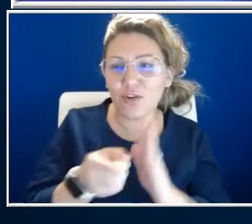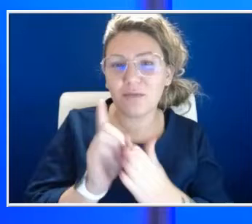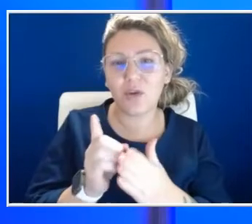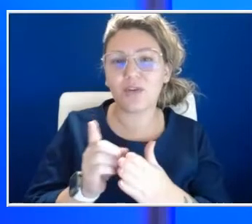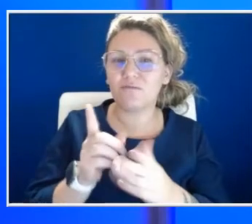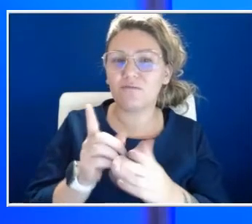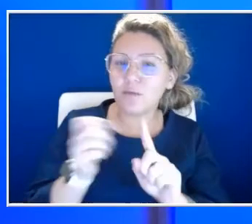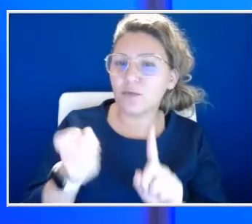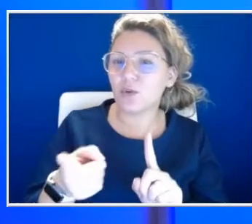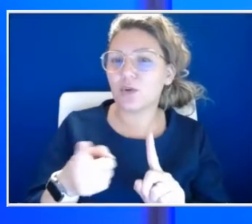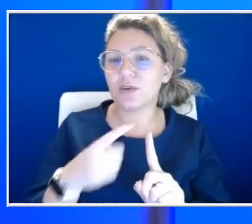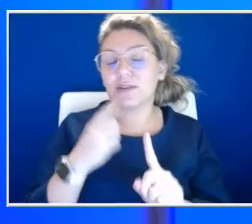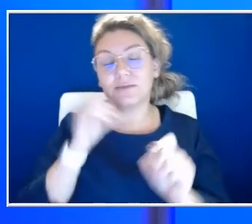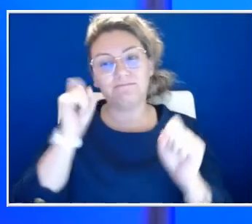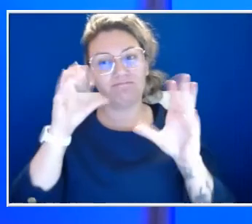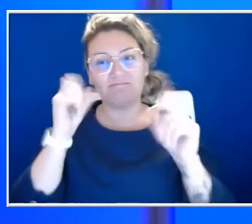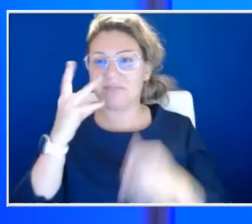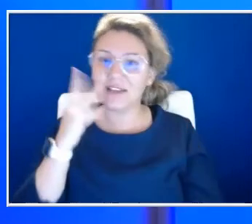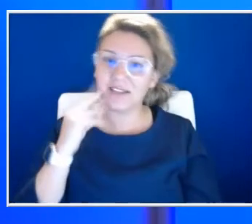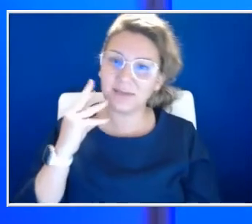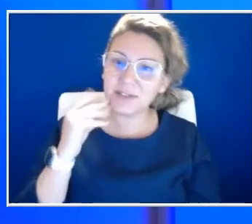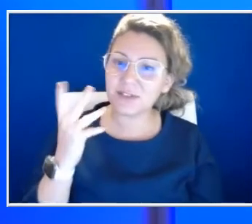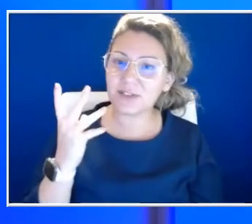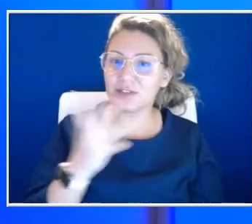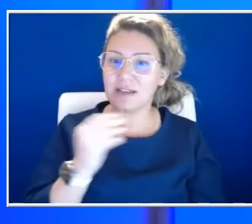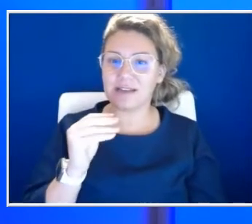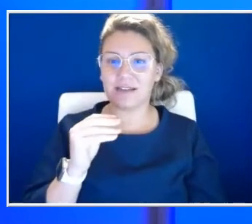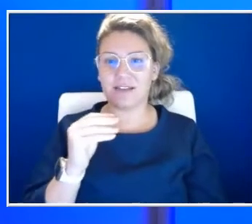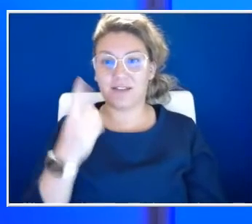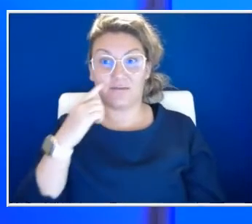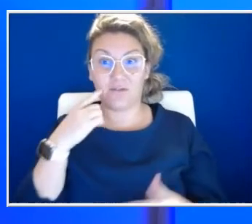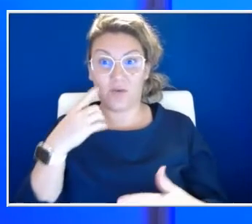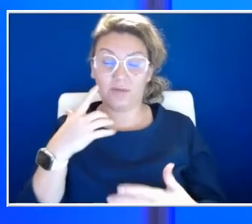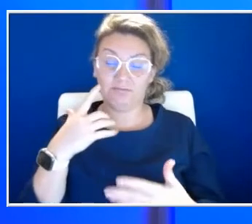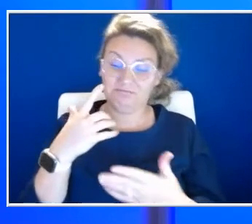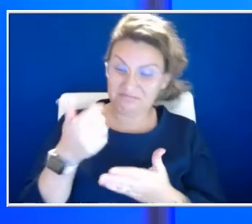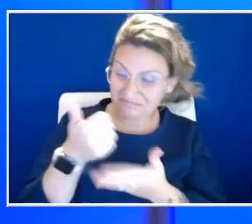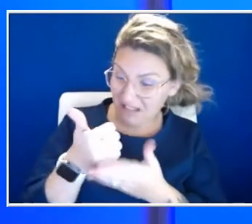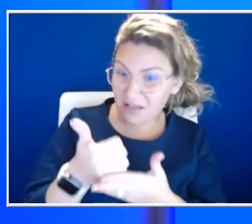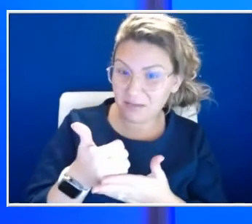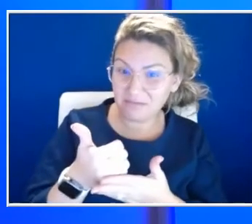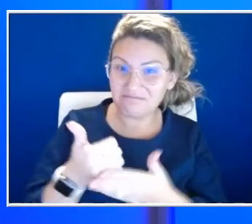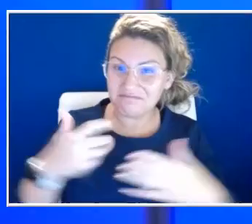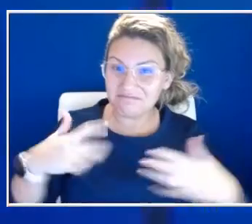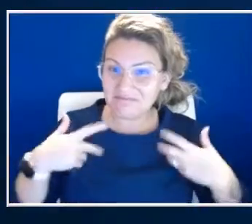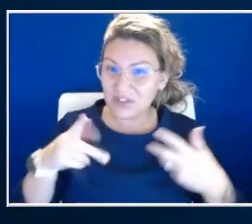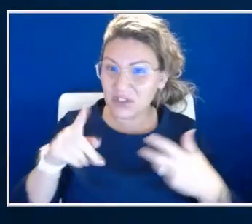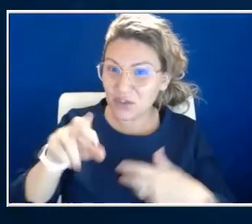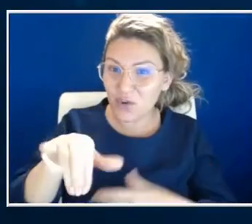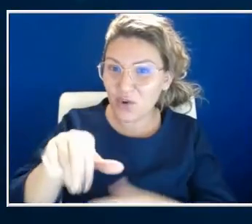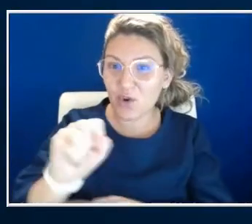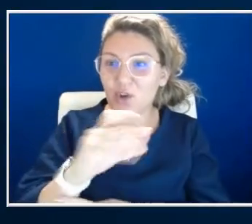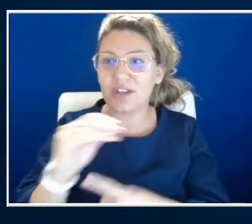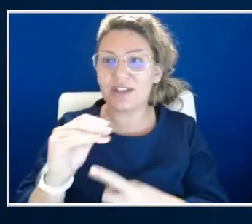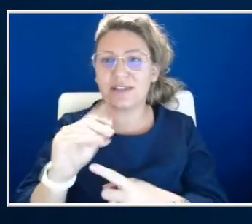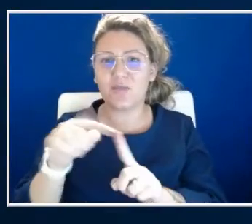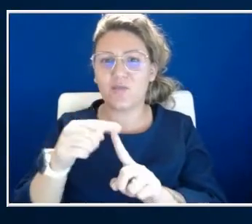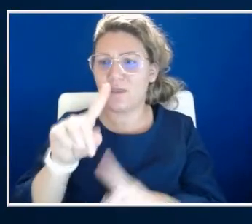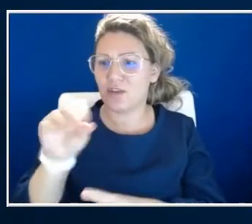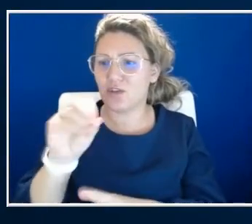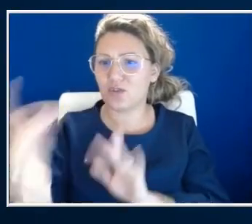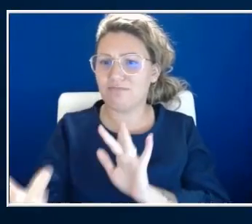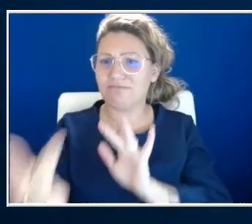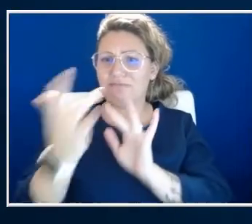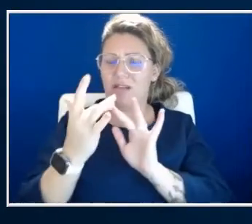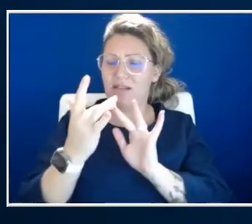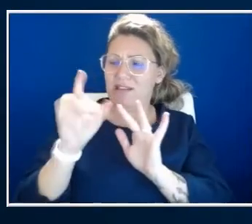amazing experience, and to help care for Curtis and reach out when the zoo needed help and needed expertise with